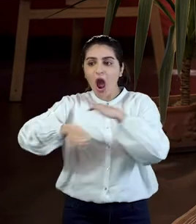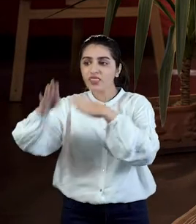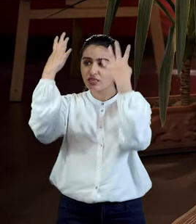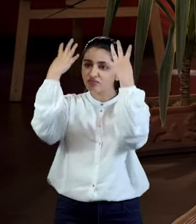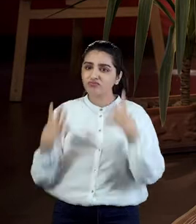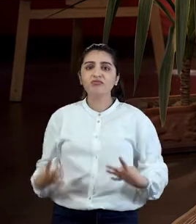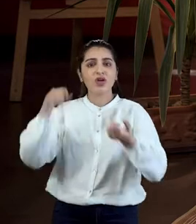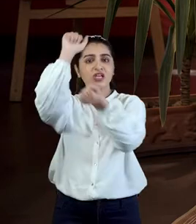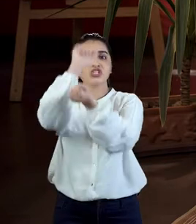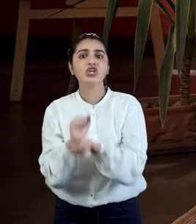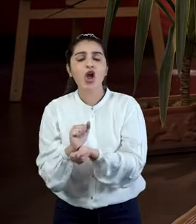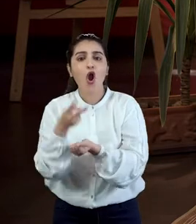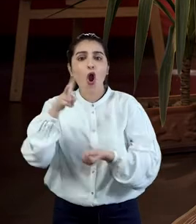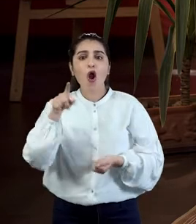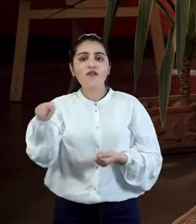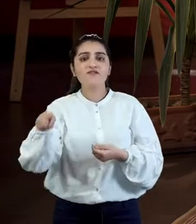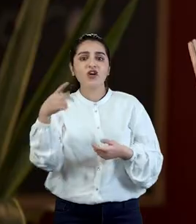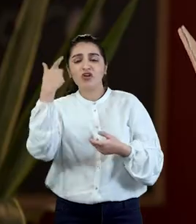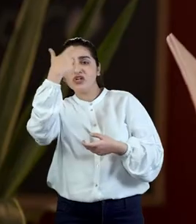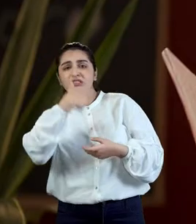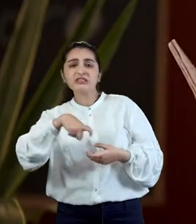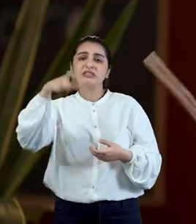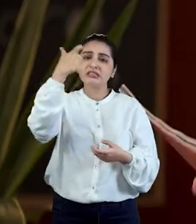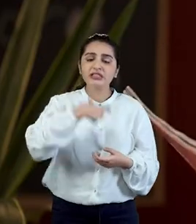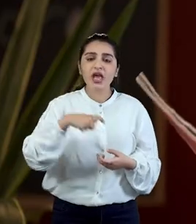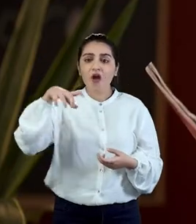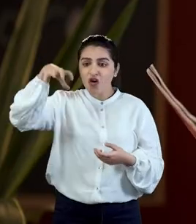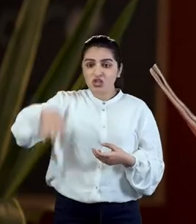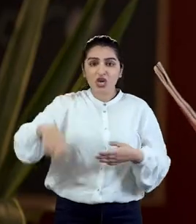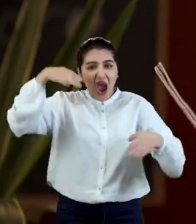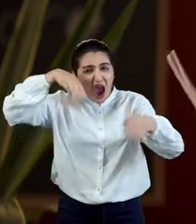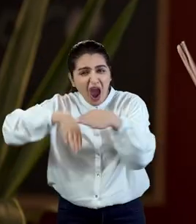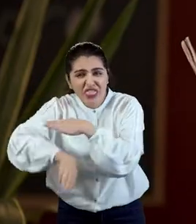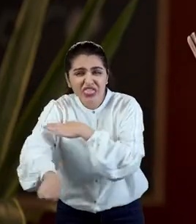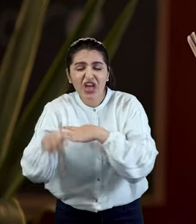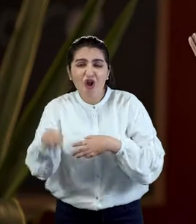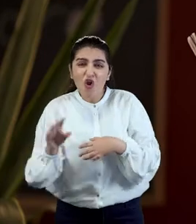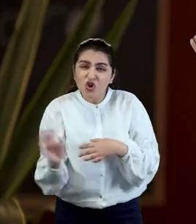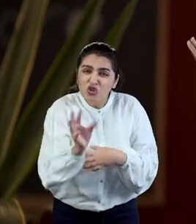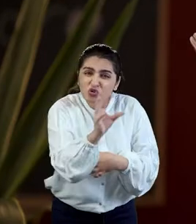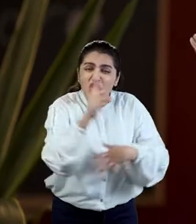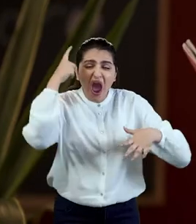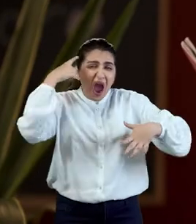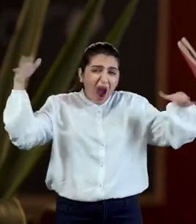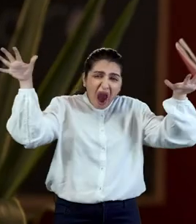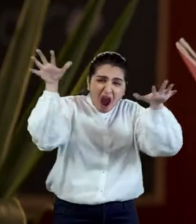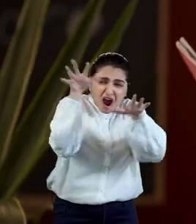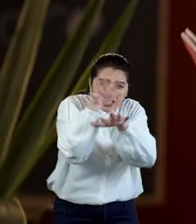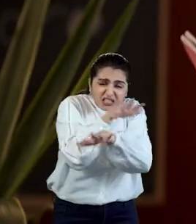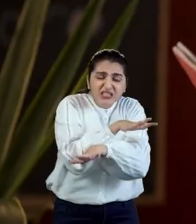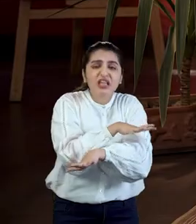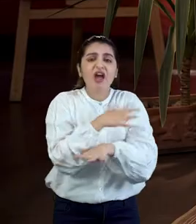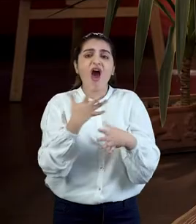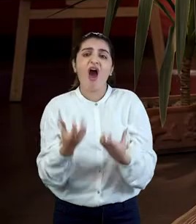cellar, where she cried herself to sleep. Cellar na godam hota hai, the basement horrible hai, chuhe phir rahe hain, andhera tha,